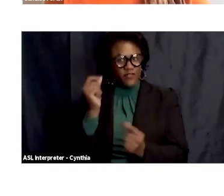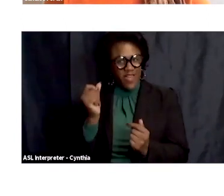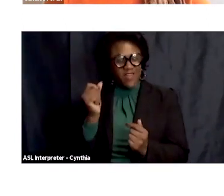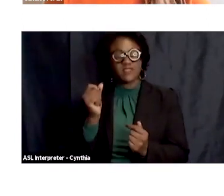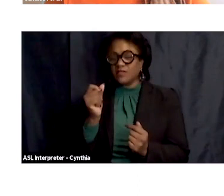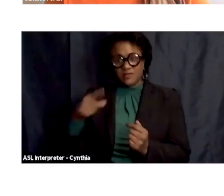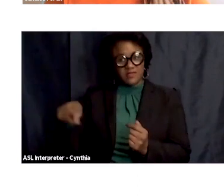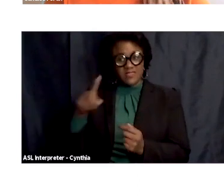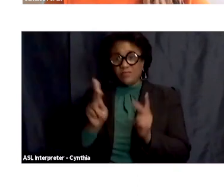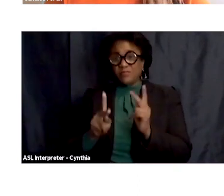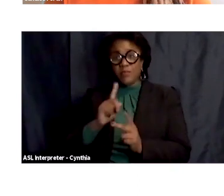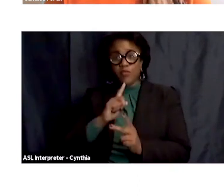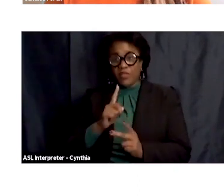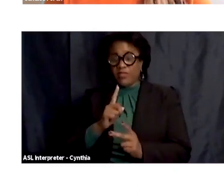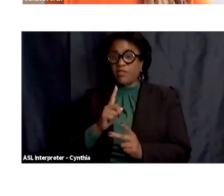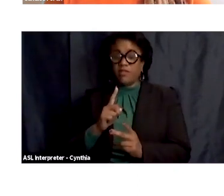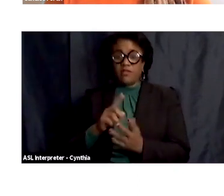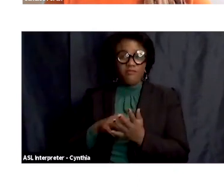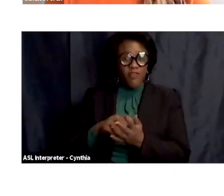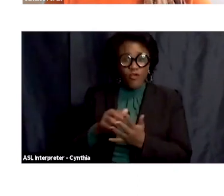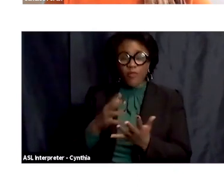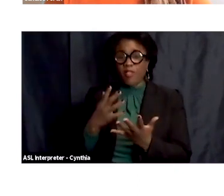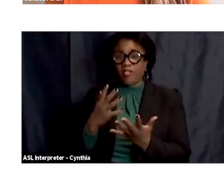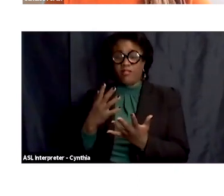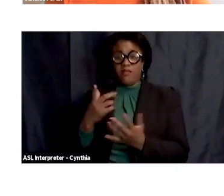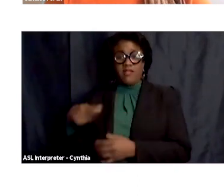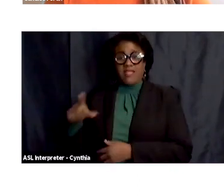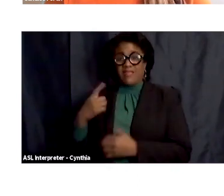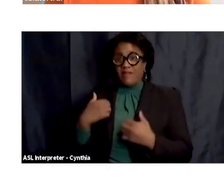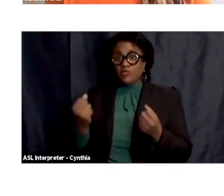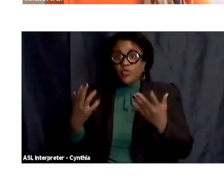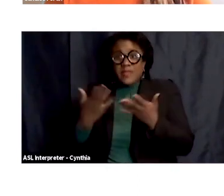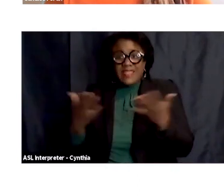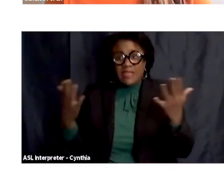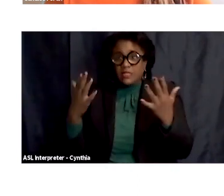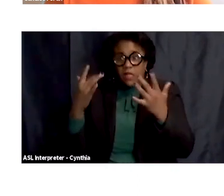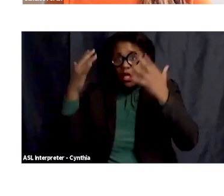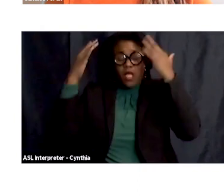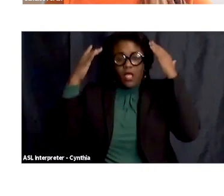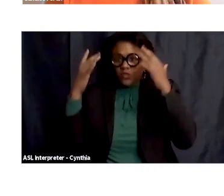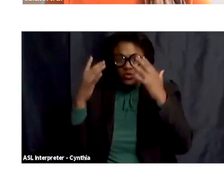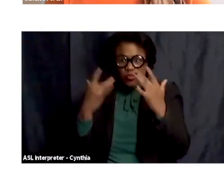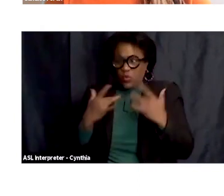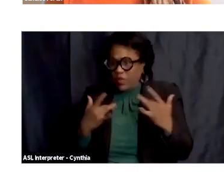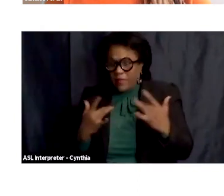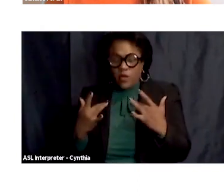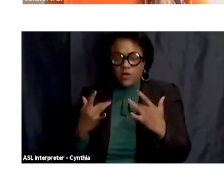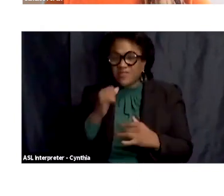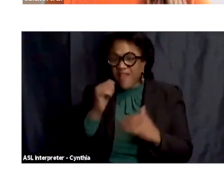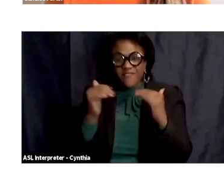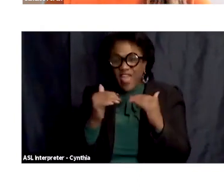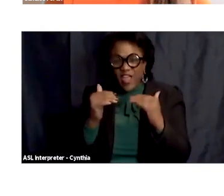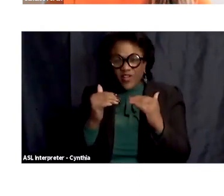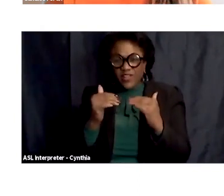These folks are extremely vulnerable. These folks have too many things to worry about. And it's not fair, and it's